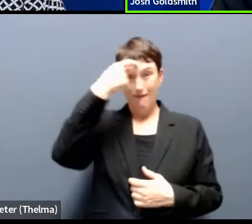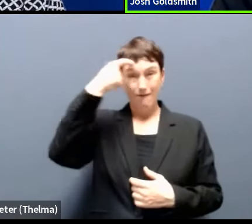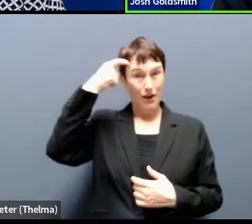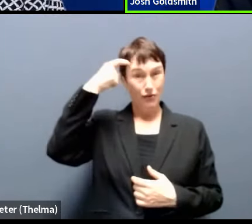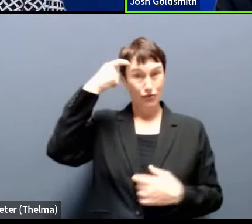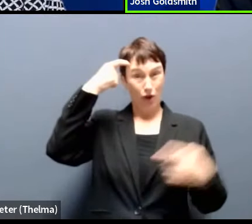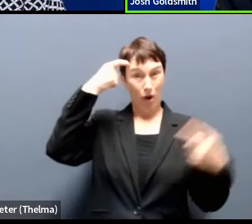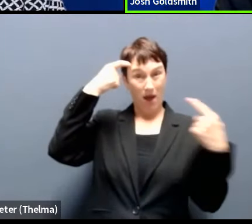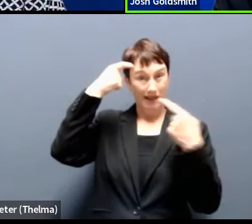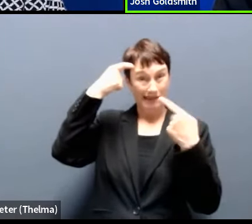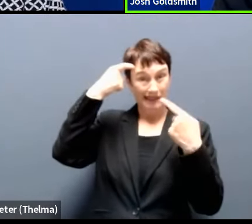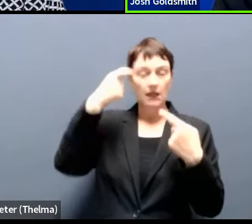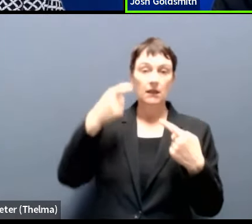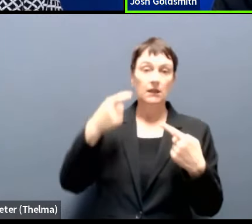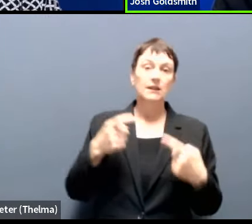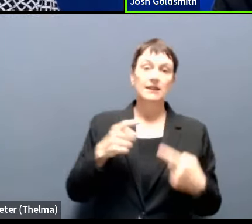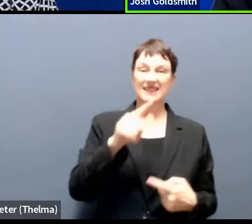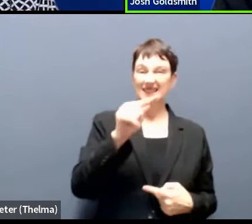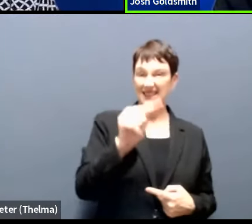for that one is